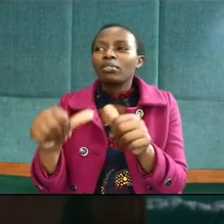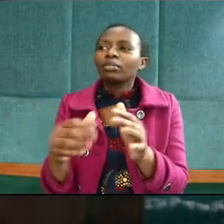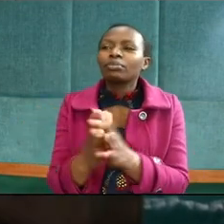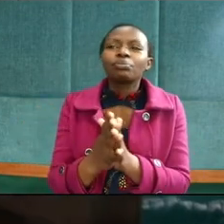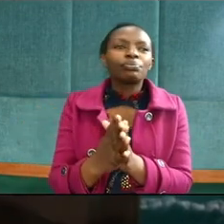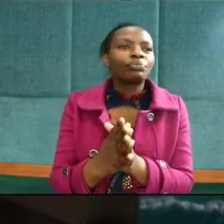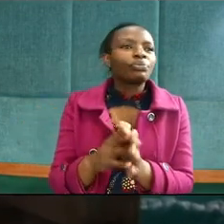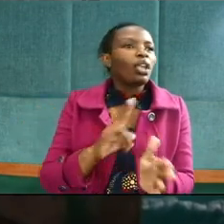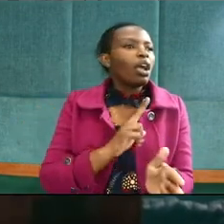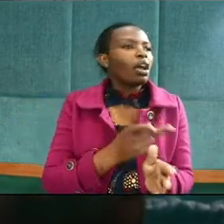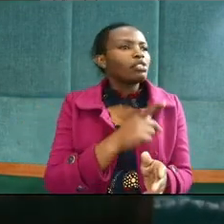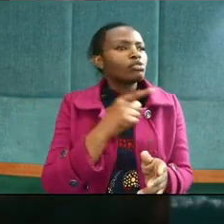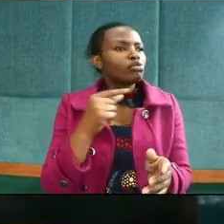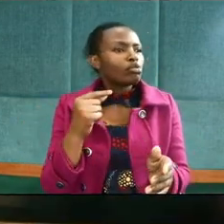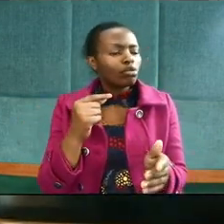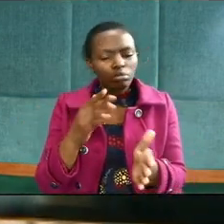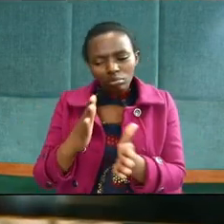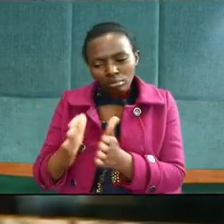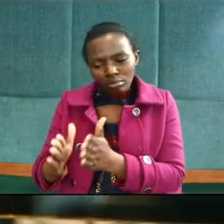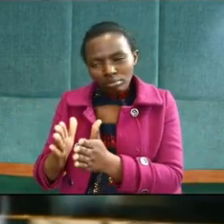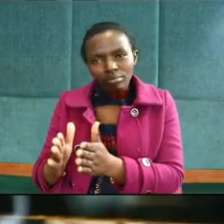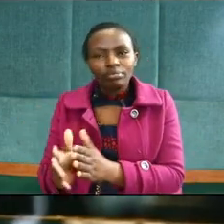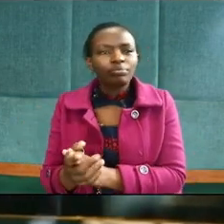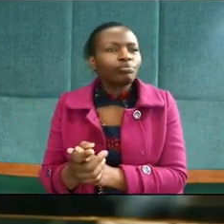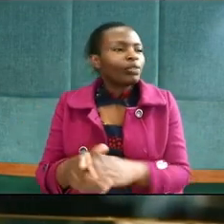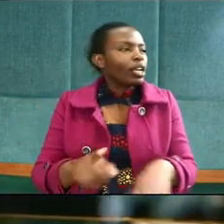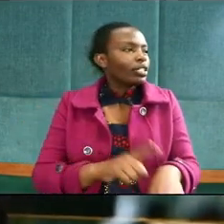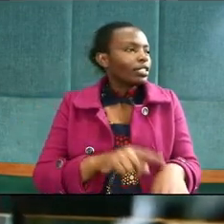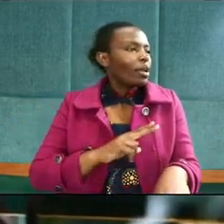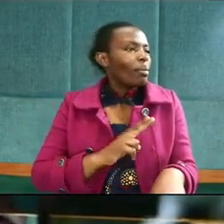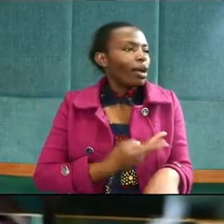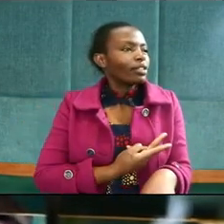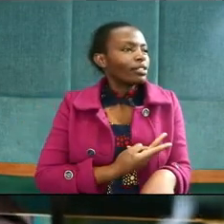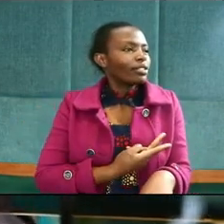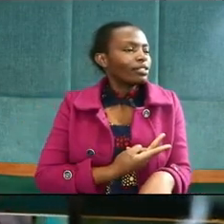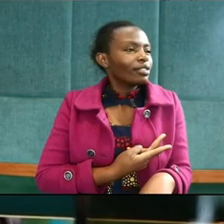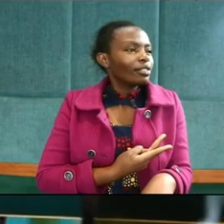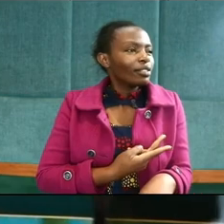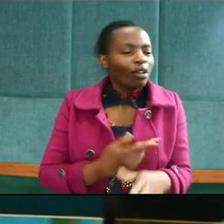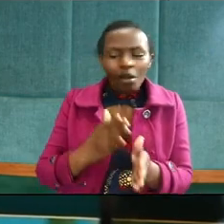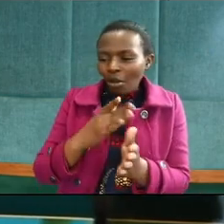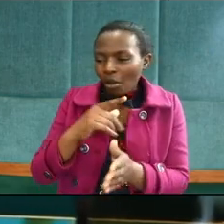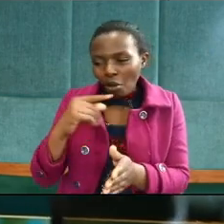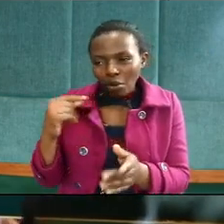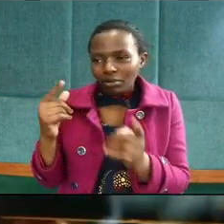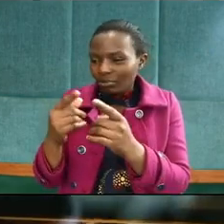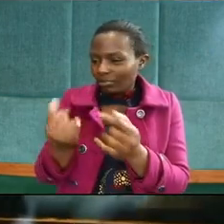Can we get a hymn as people are trying to settle?